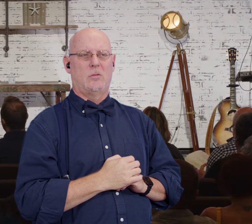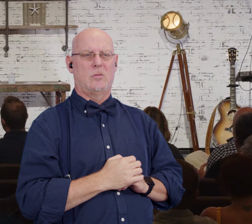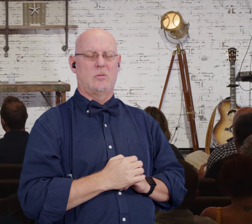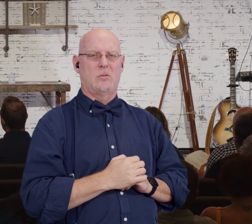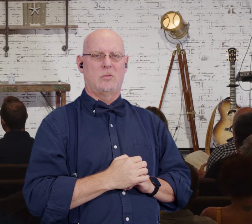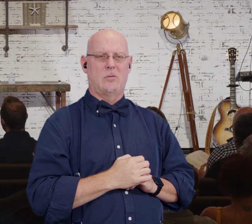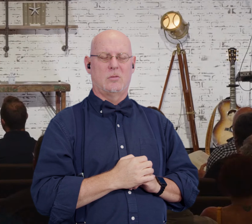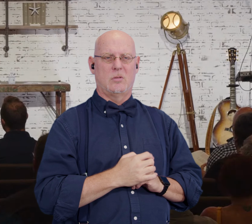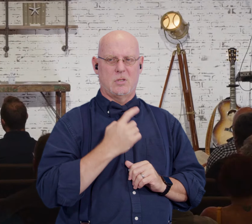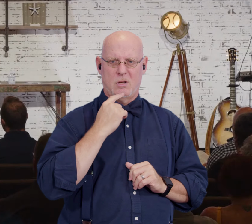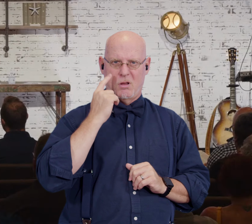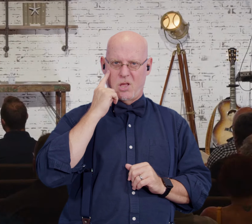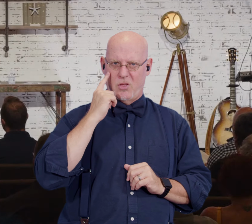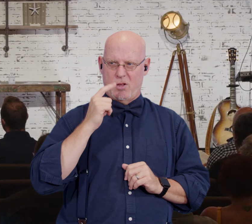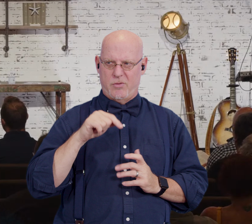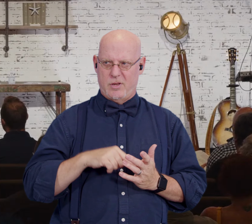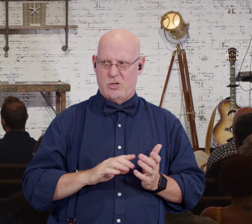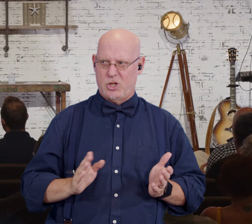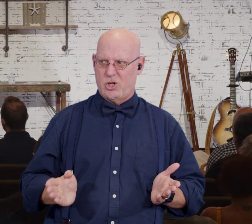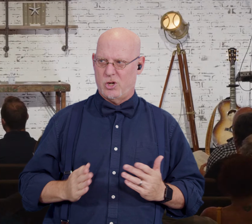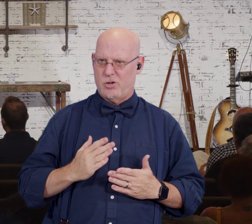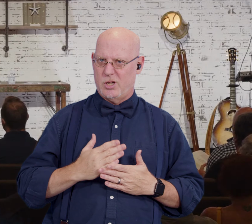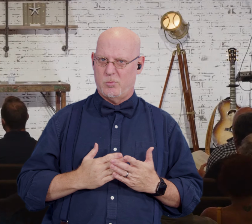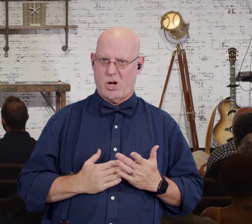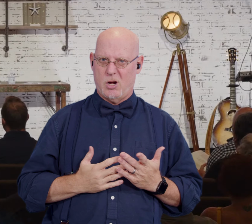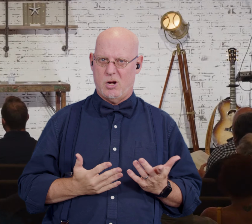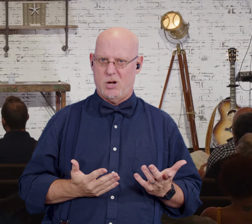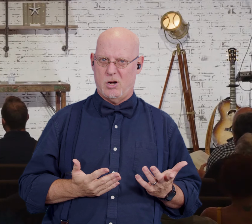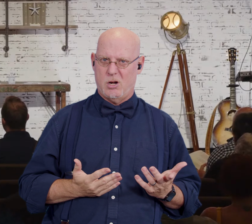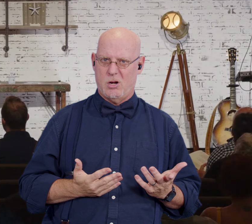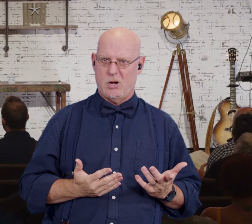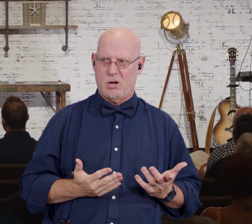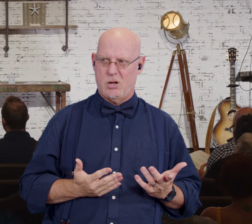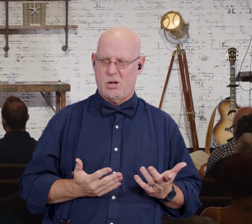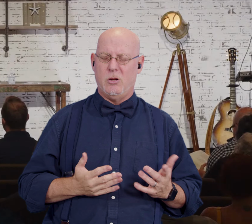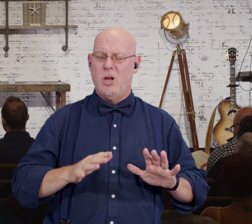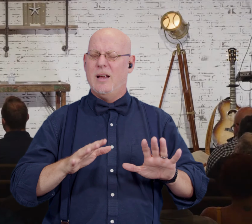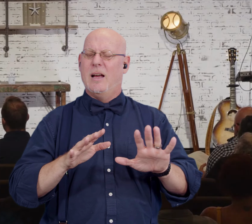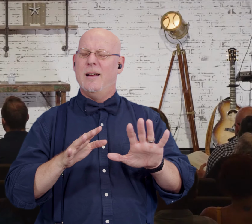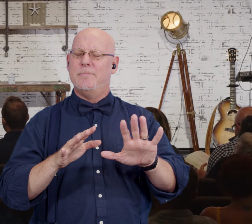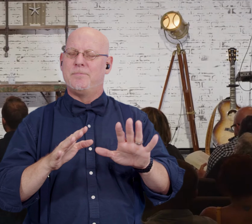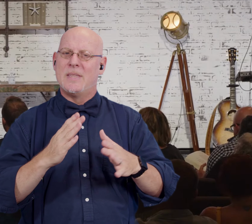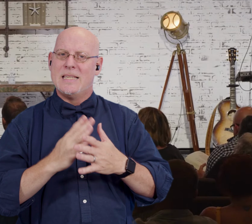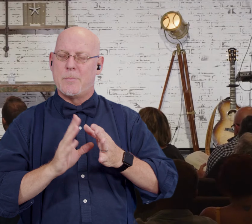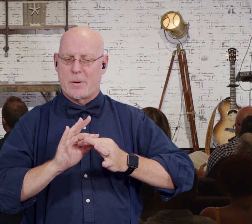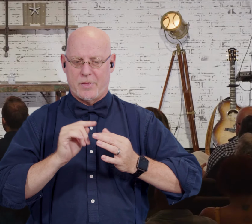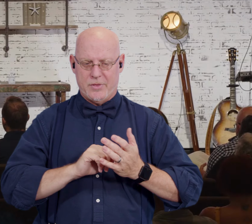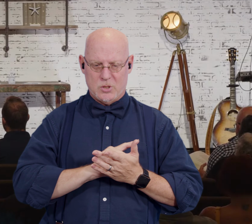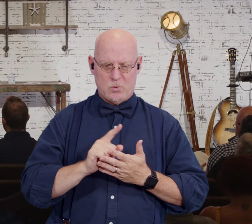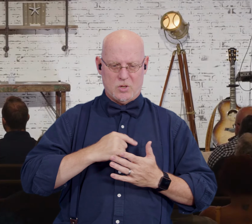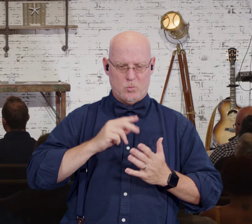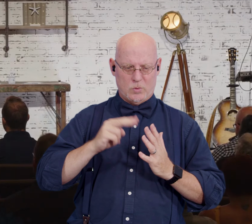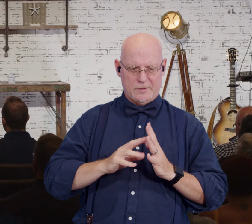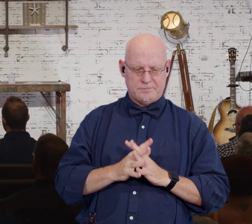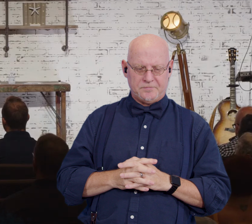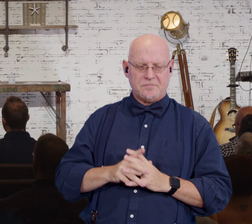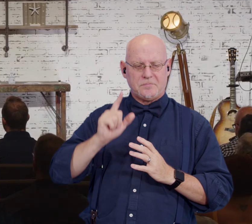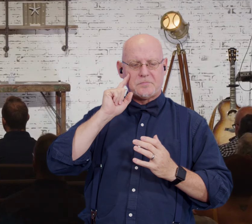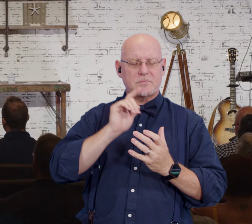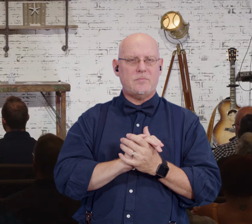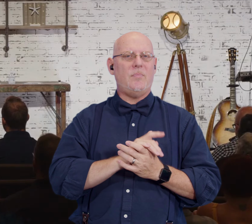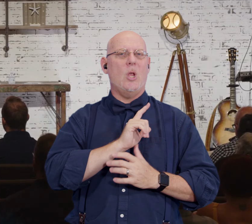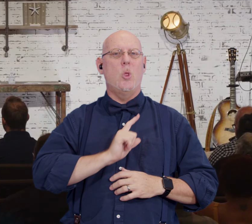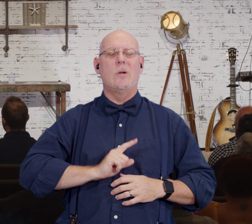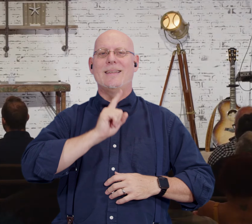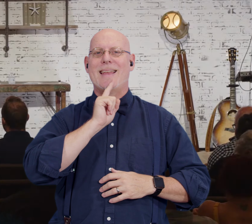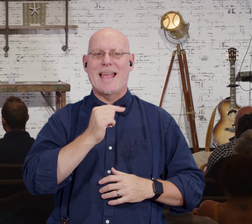You know, I thought this was the encouraging part. What is? Some commentators this week, as I'm reading, believe